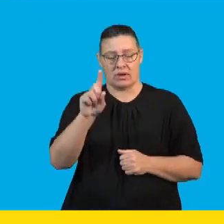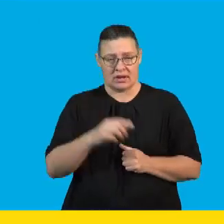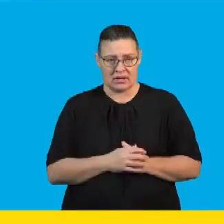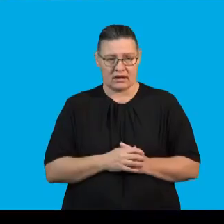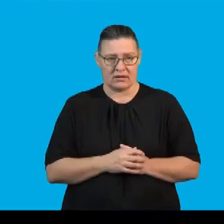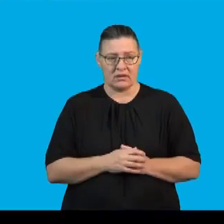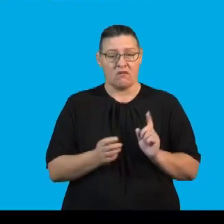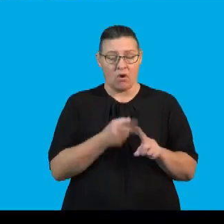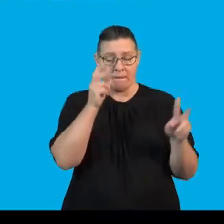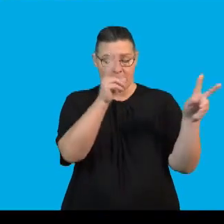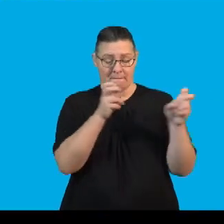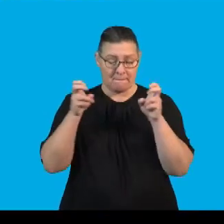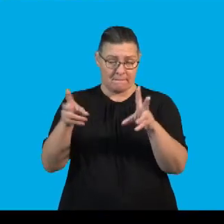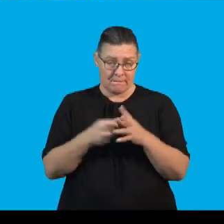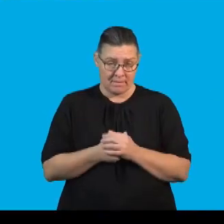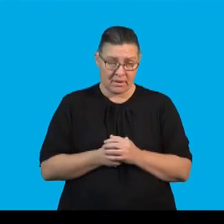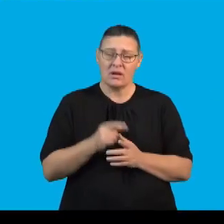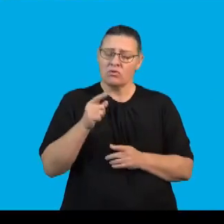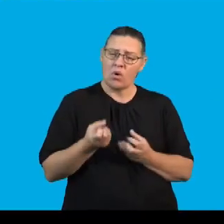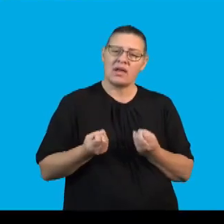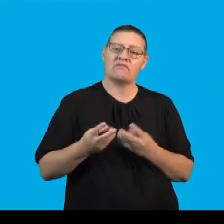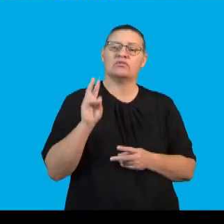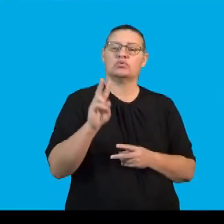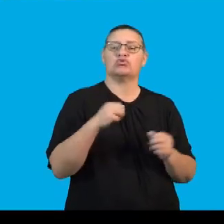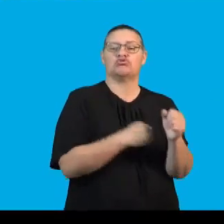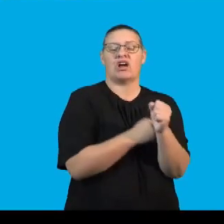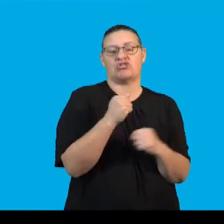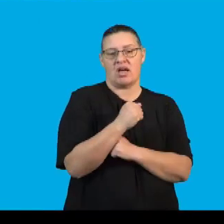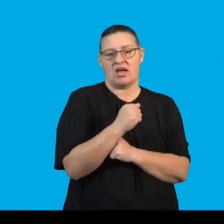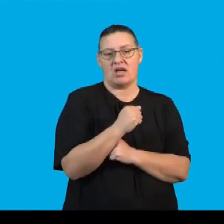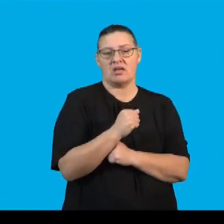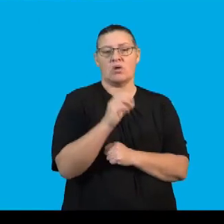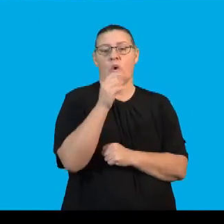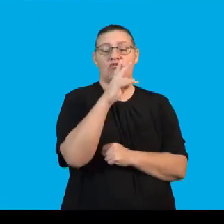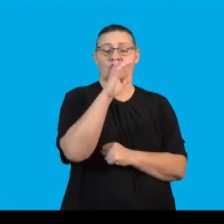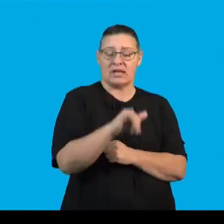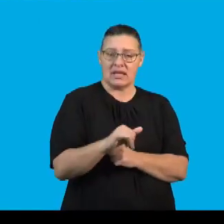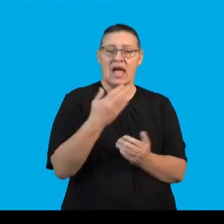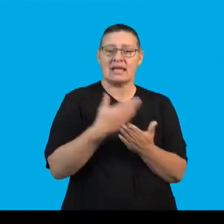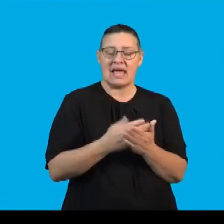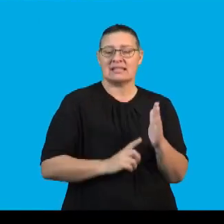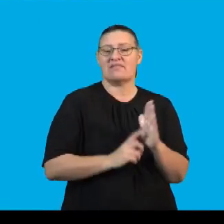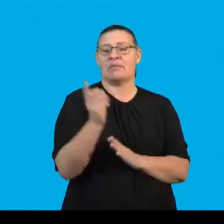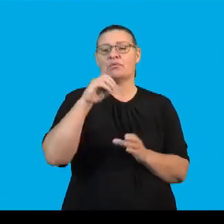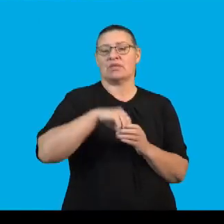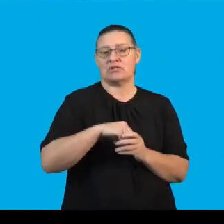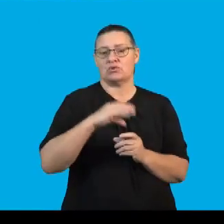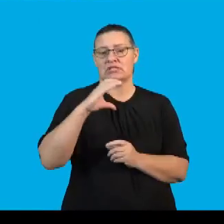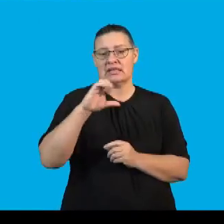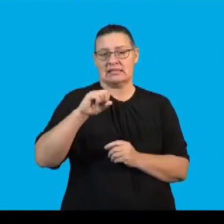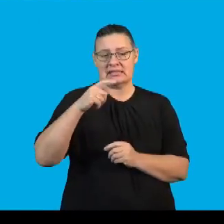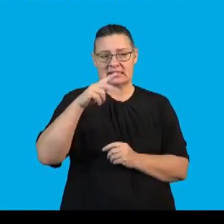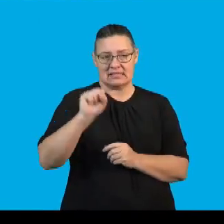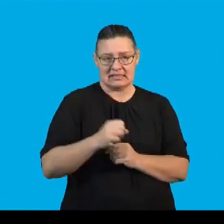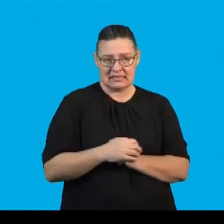231. From the extract, give two structures in the ovary that may develop